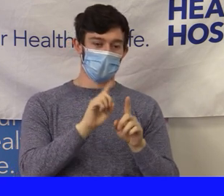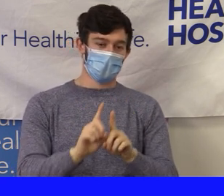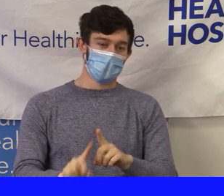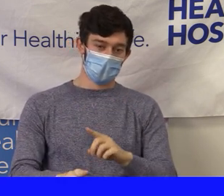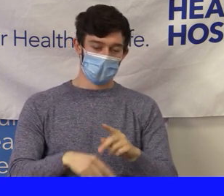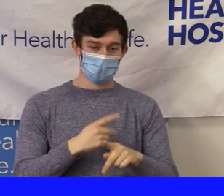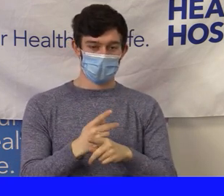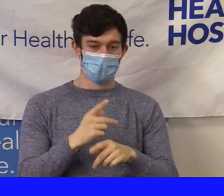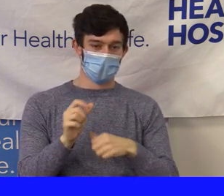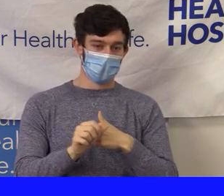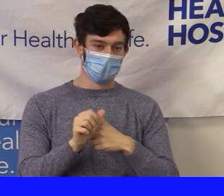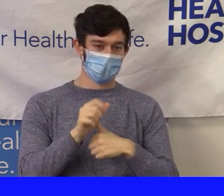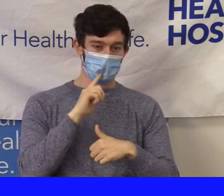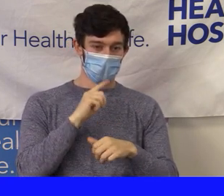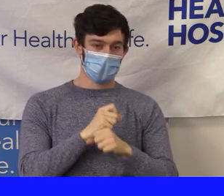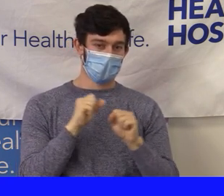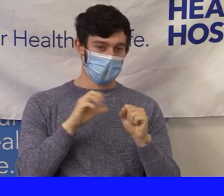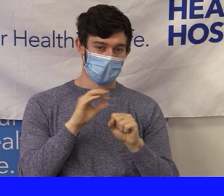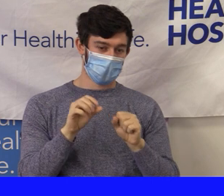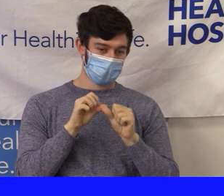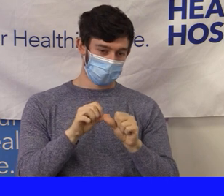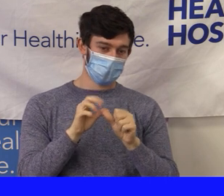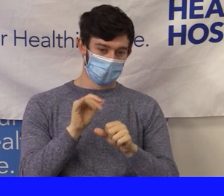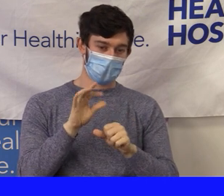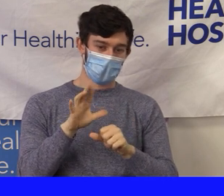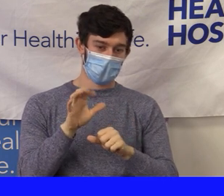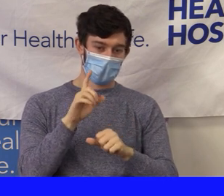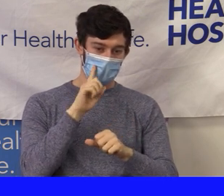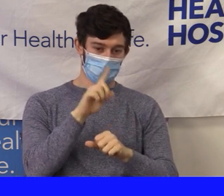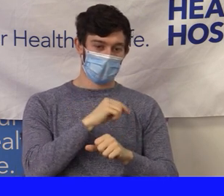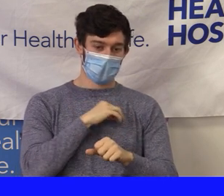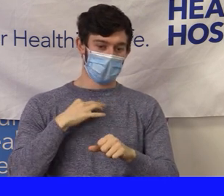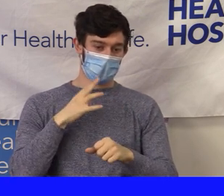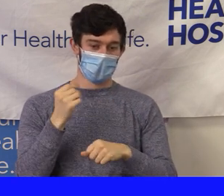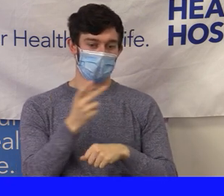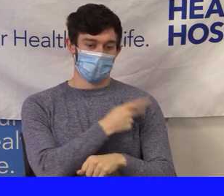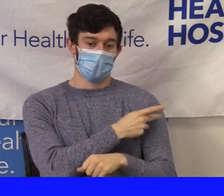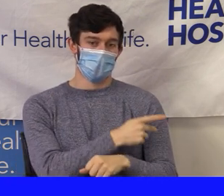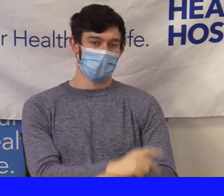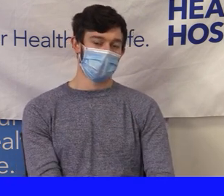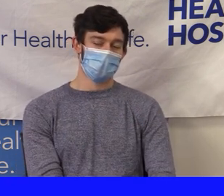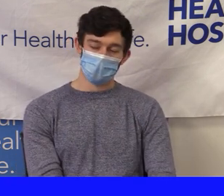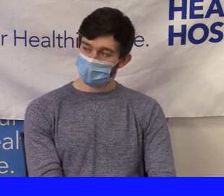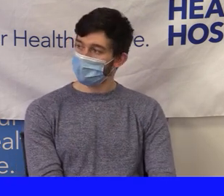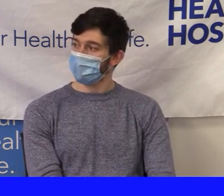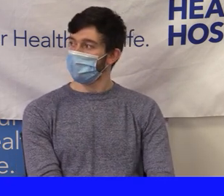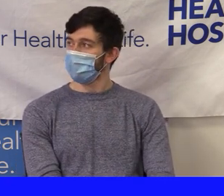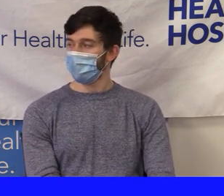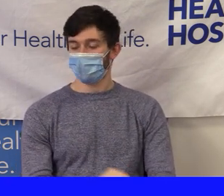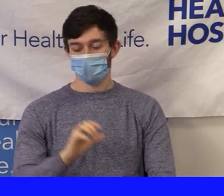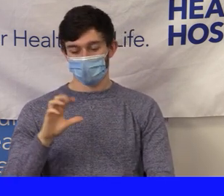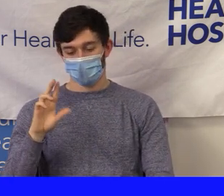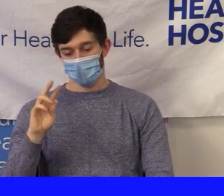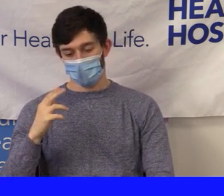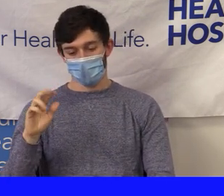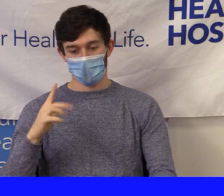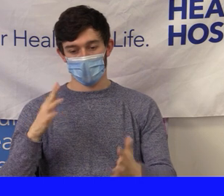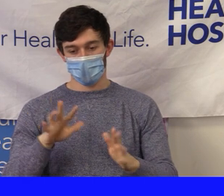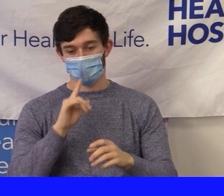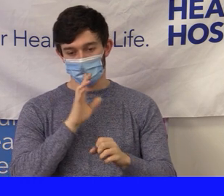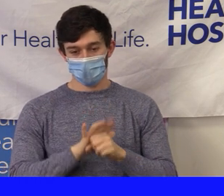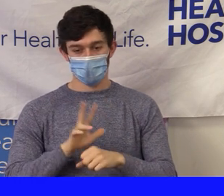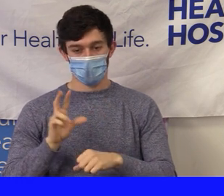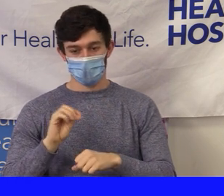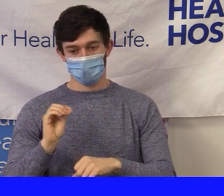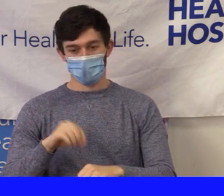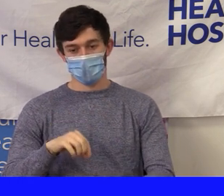for safety and continuity of care for our patients and our staff. Kratho has committed to a